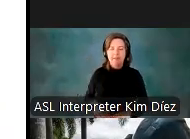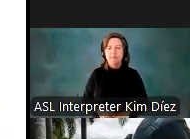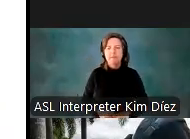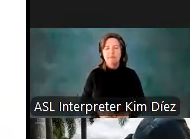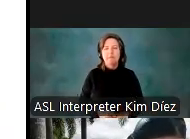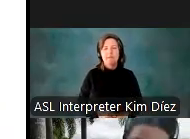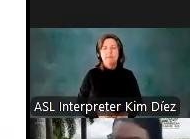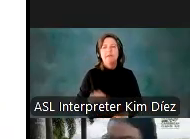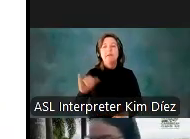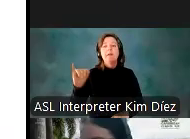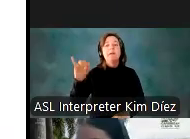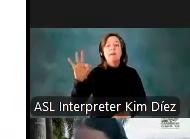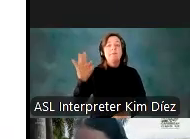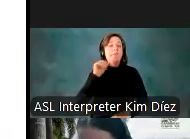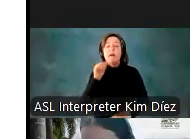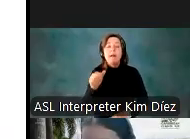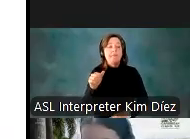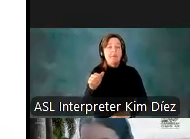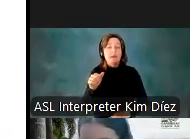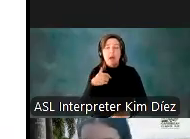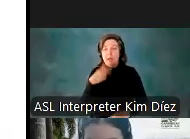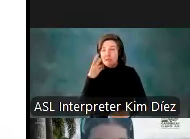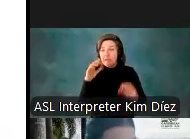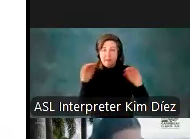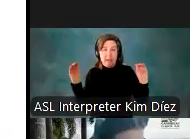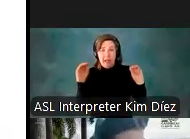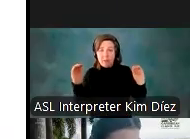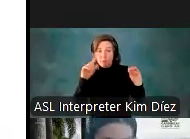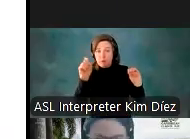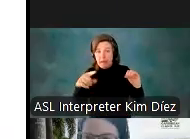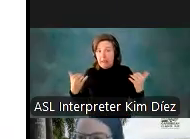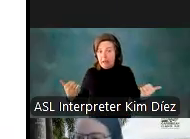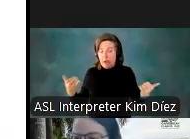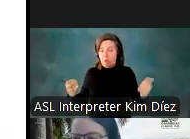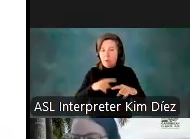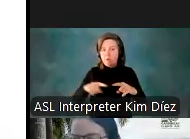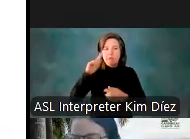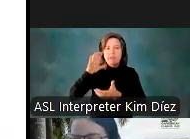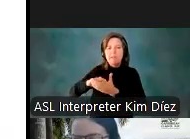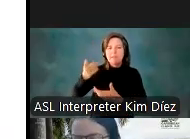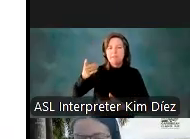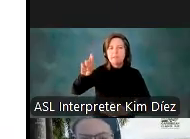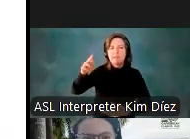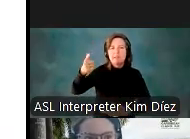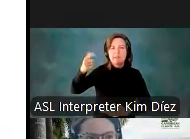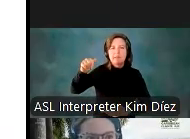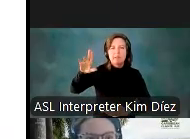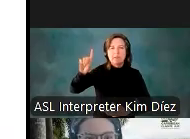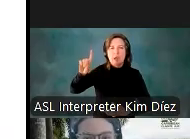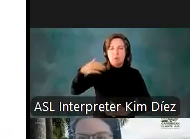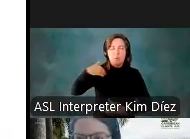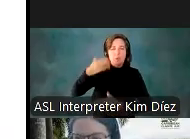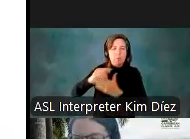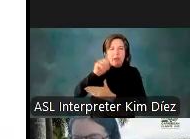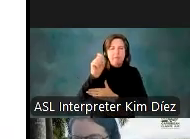But if not, if I don't see any at the moment, but I believe Dr. Gould has some that he wants to ask you,